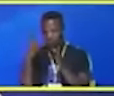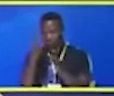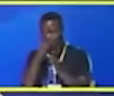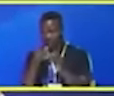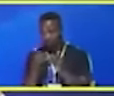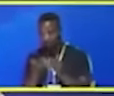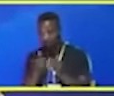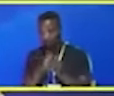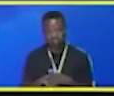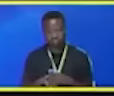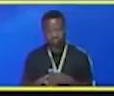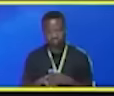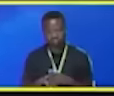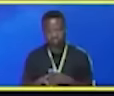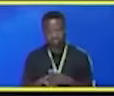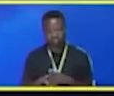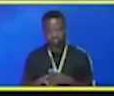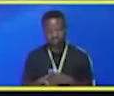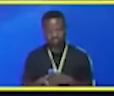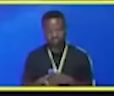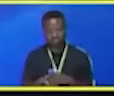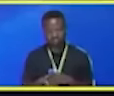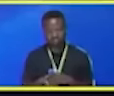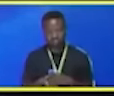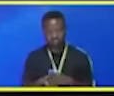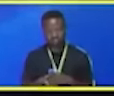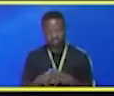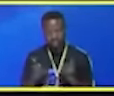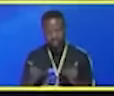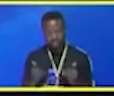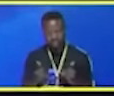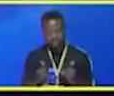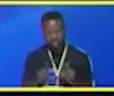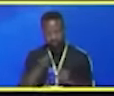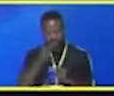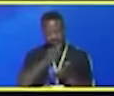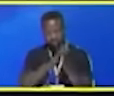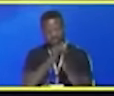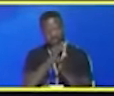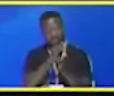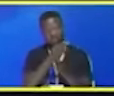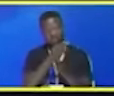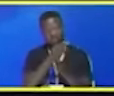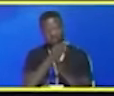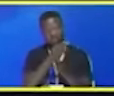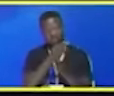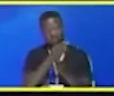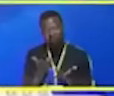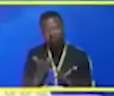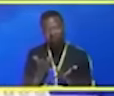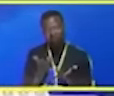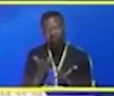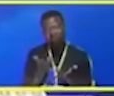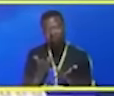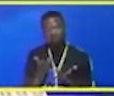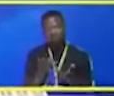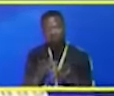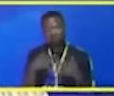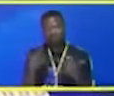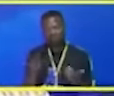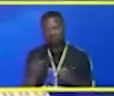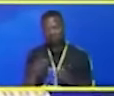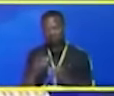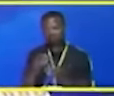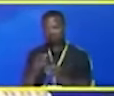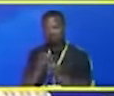beautifully was the man. Beyond being a man of God, beyond being a great